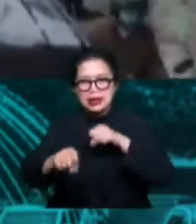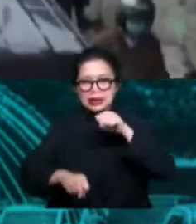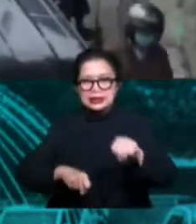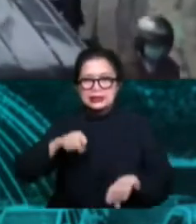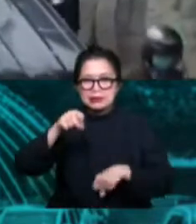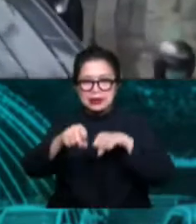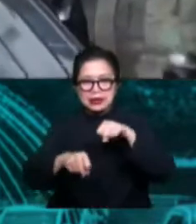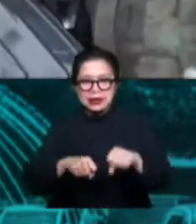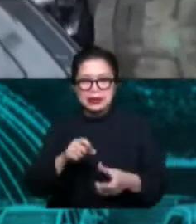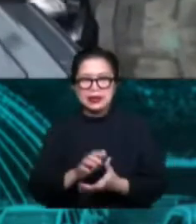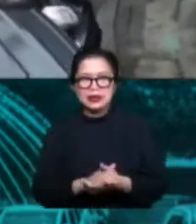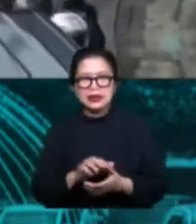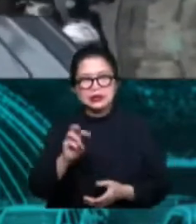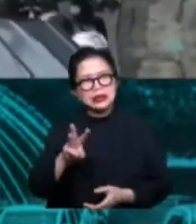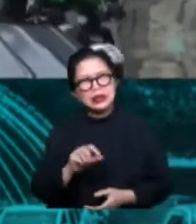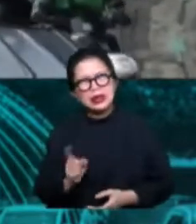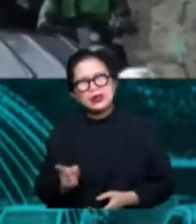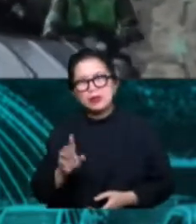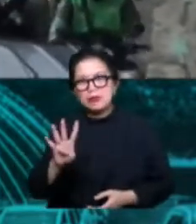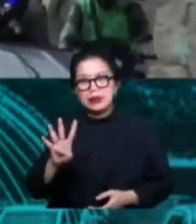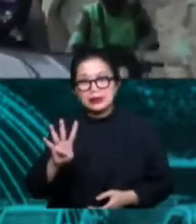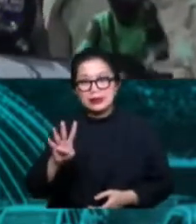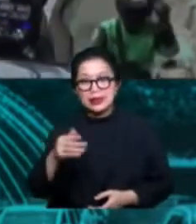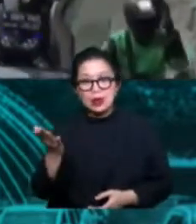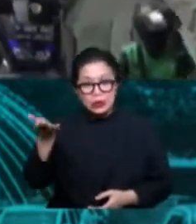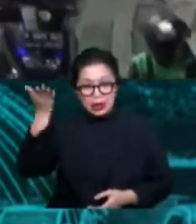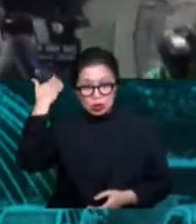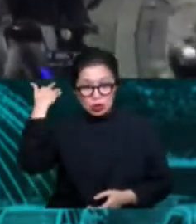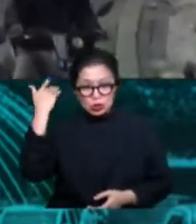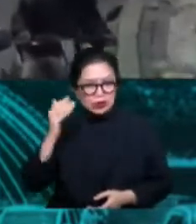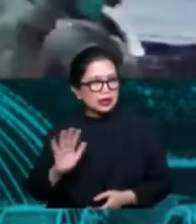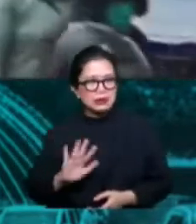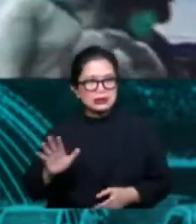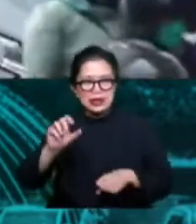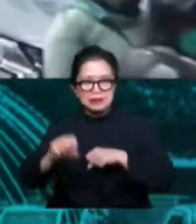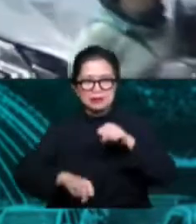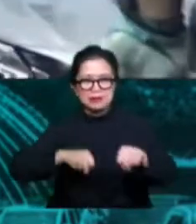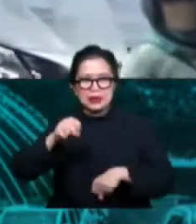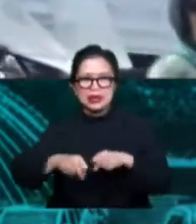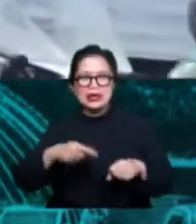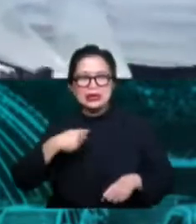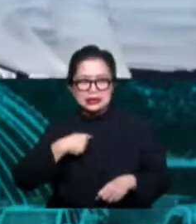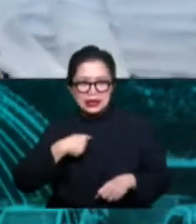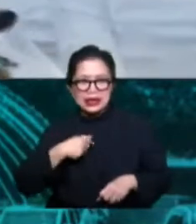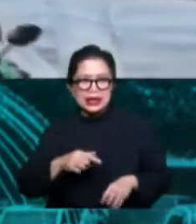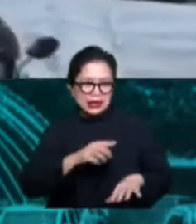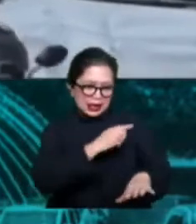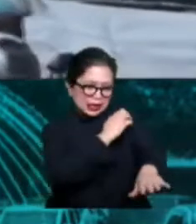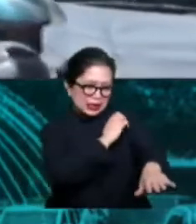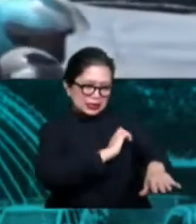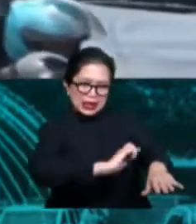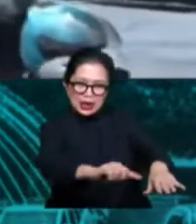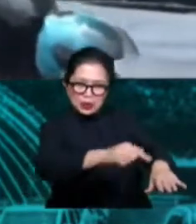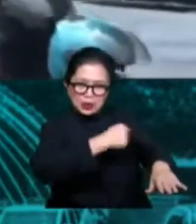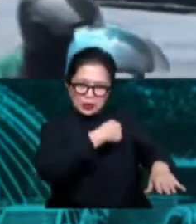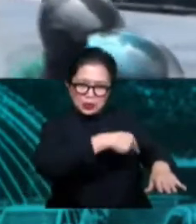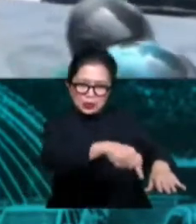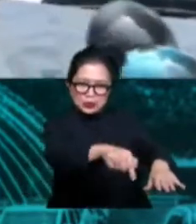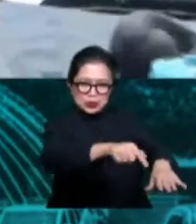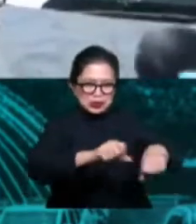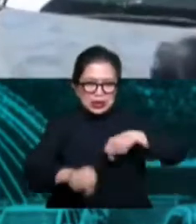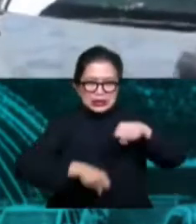ago, because there's no lane for special bicycle, something like that. It means that we should rearrange